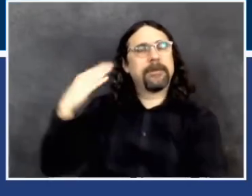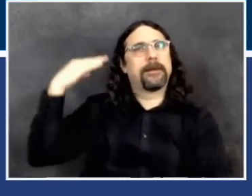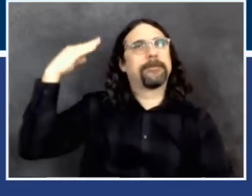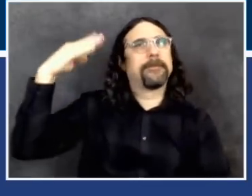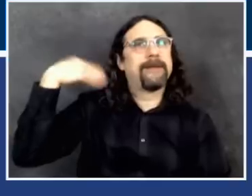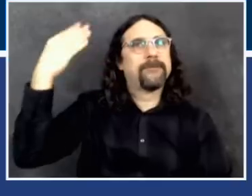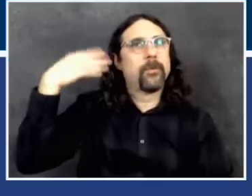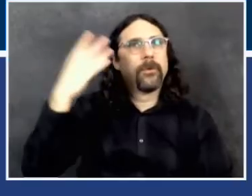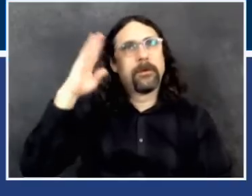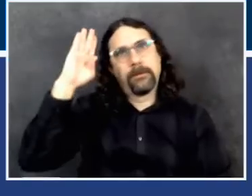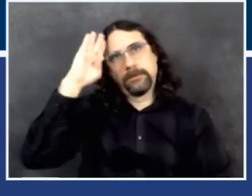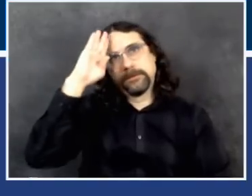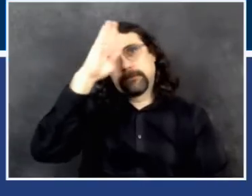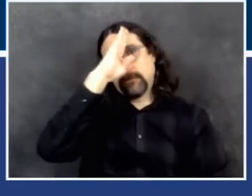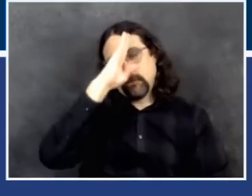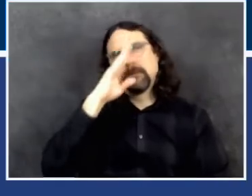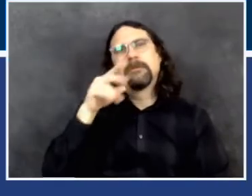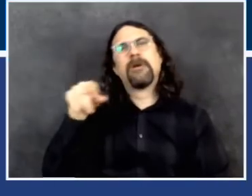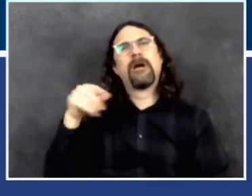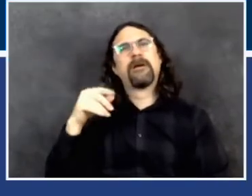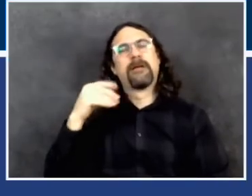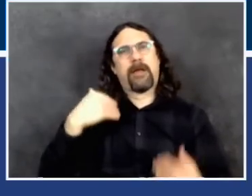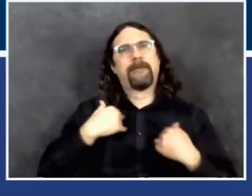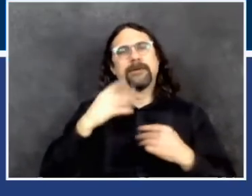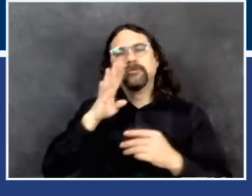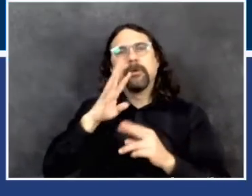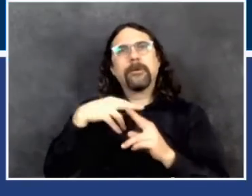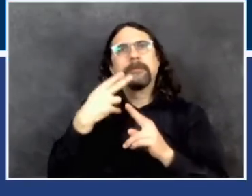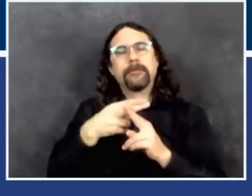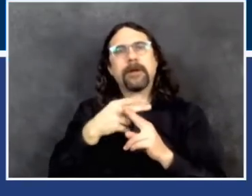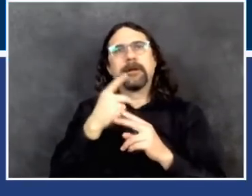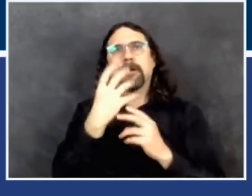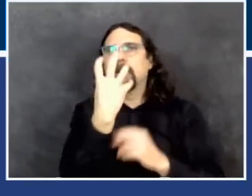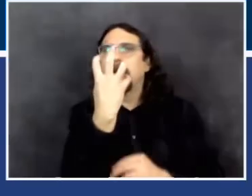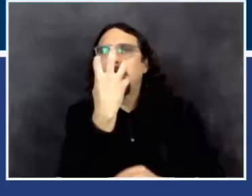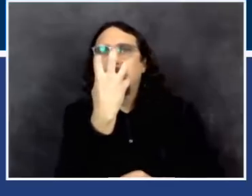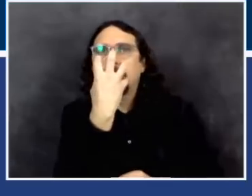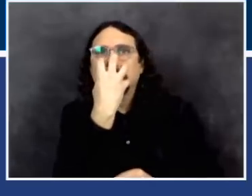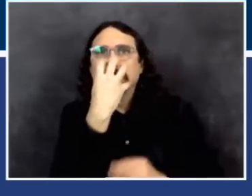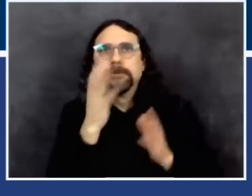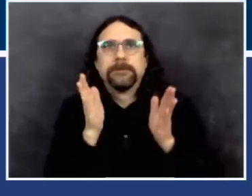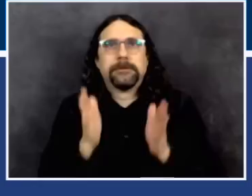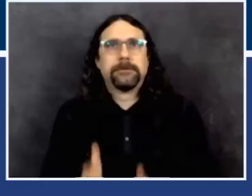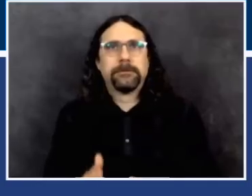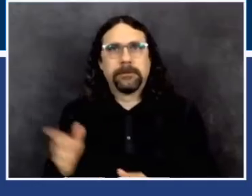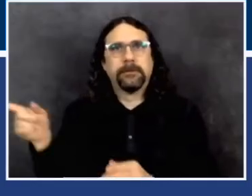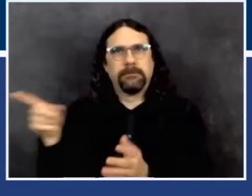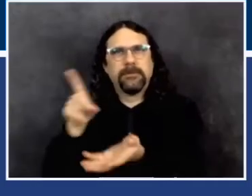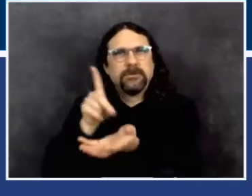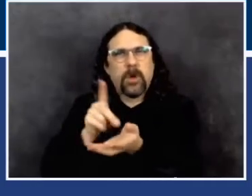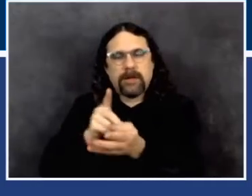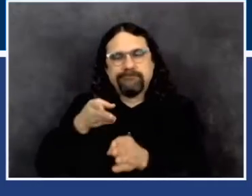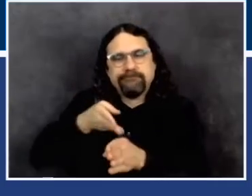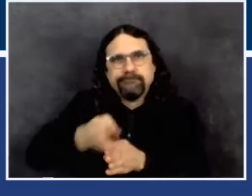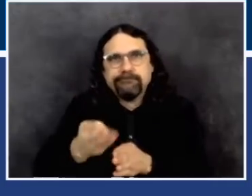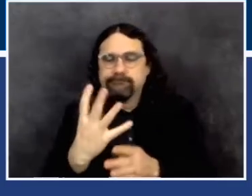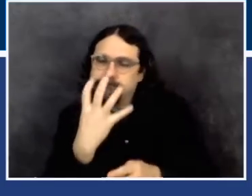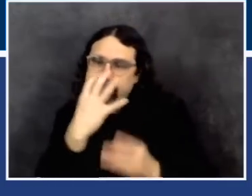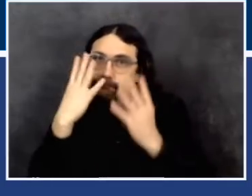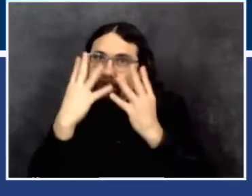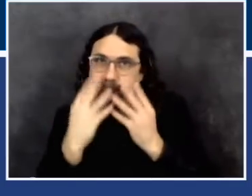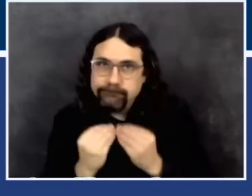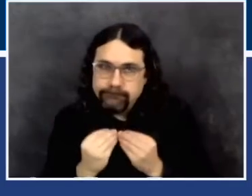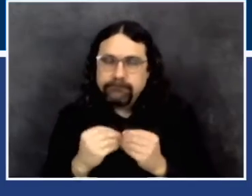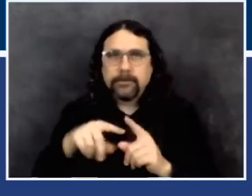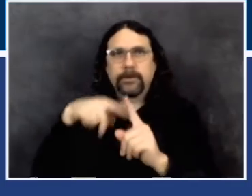ICU. So again, remember, they went right to the heart of the toughest situation in the hospital. They came in from other parts of the